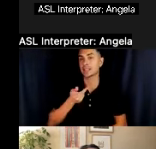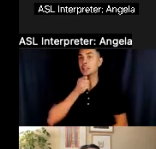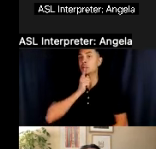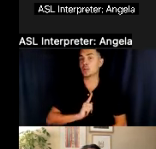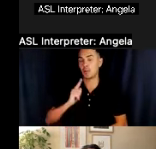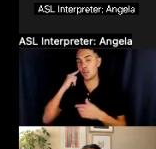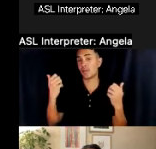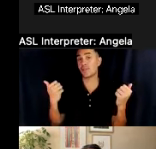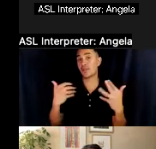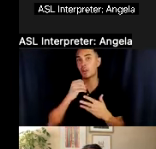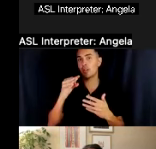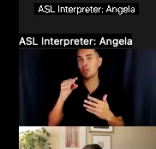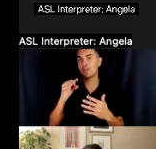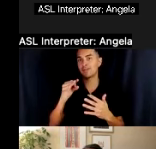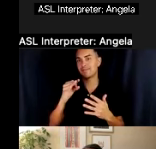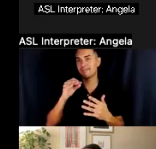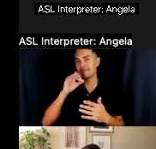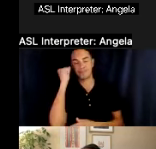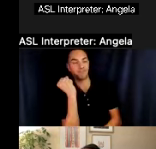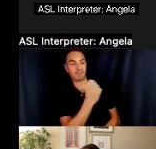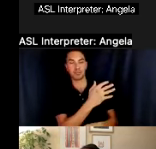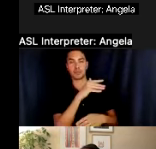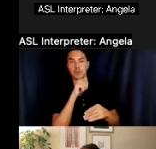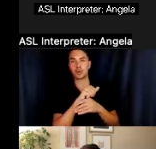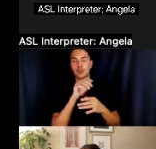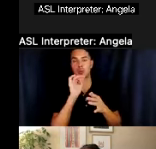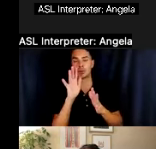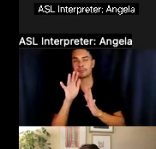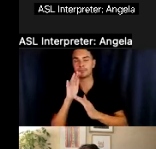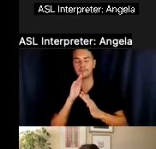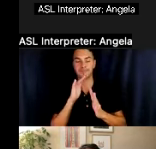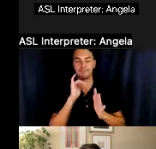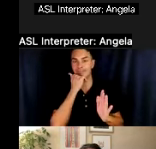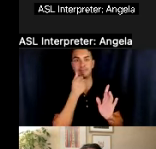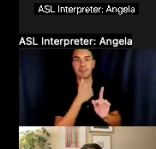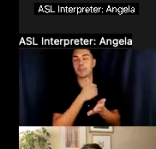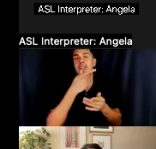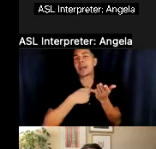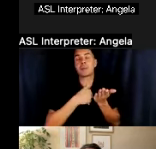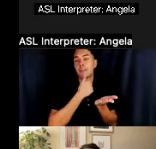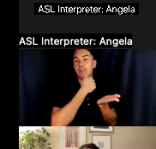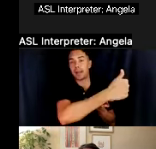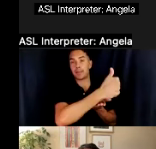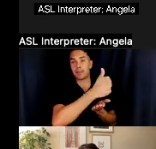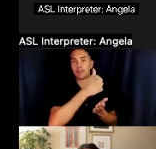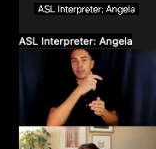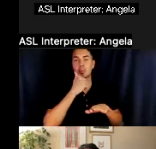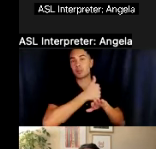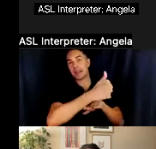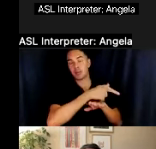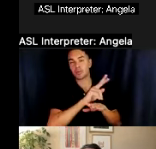fear of that backlash on victims. Sometimes it does turn into victim blaming or a tendency